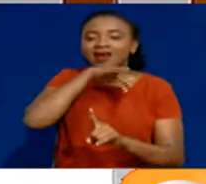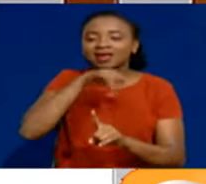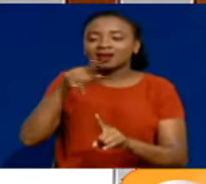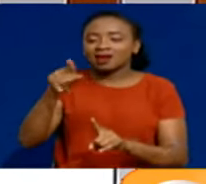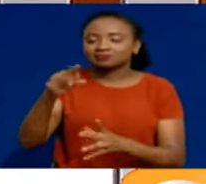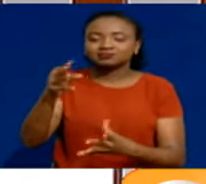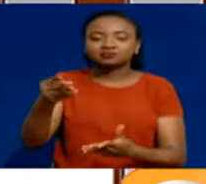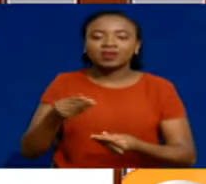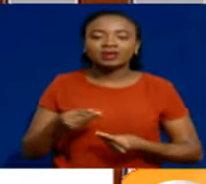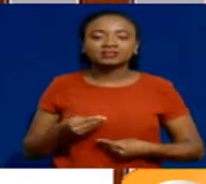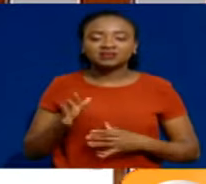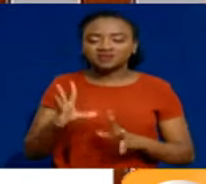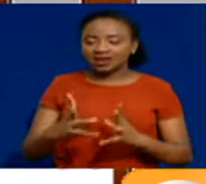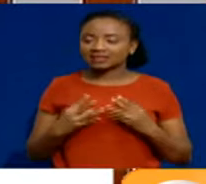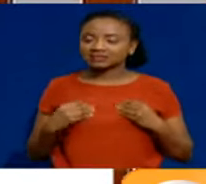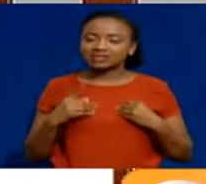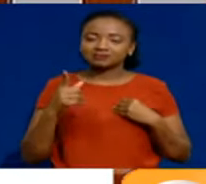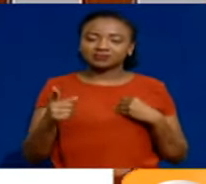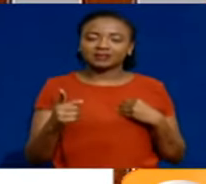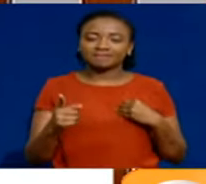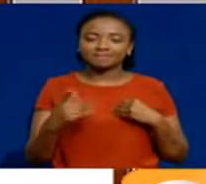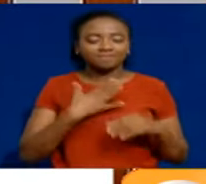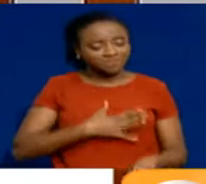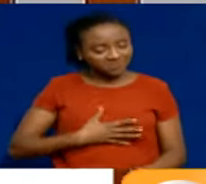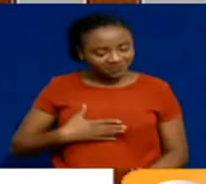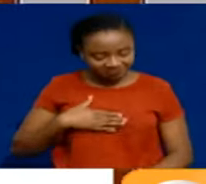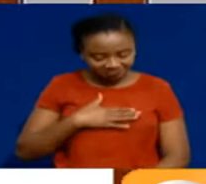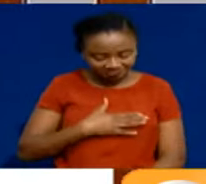Odinga. Prepare yourself.